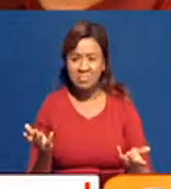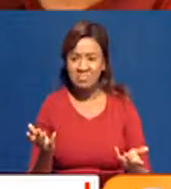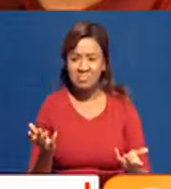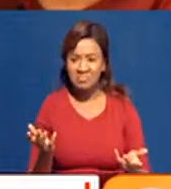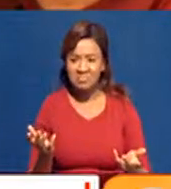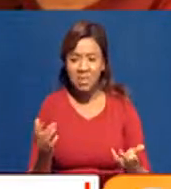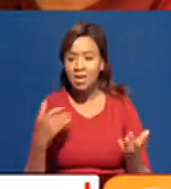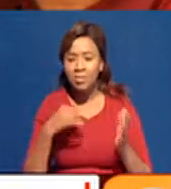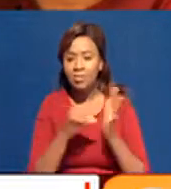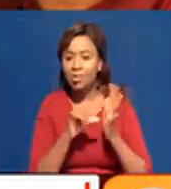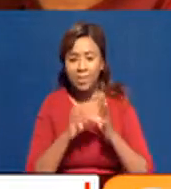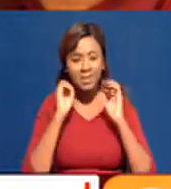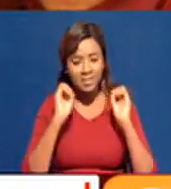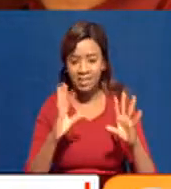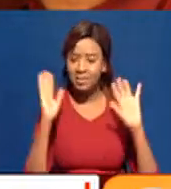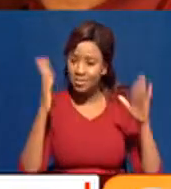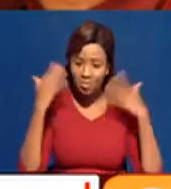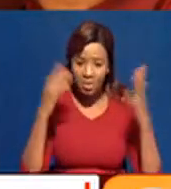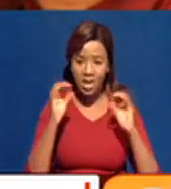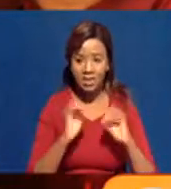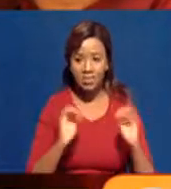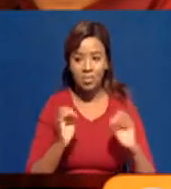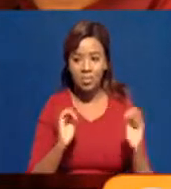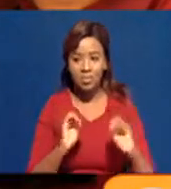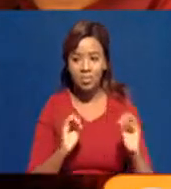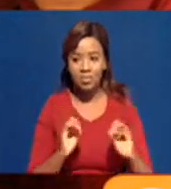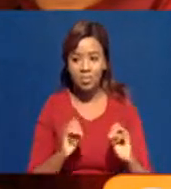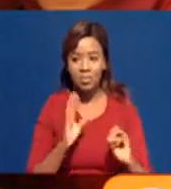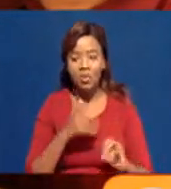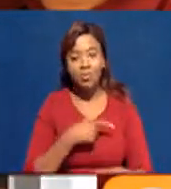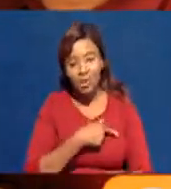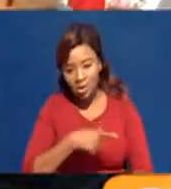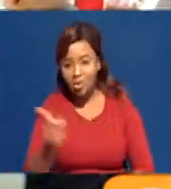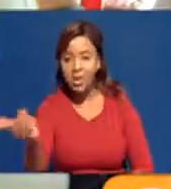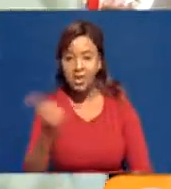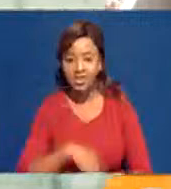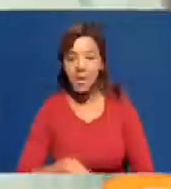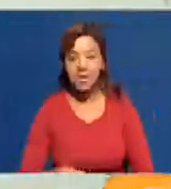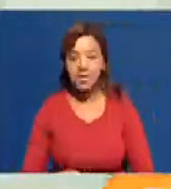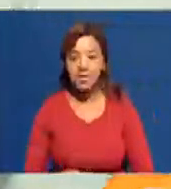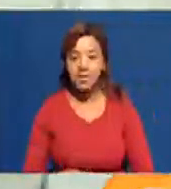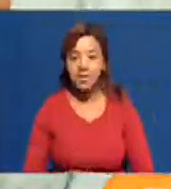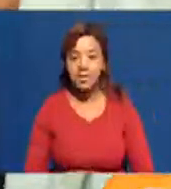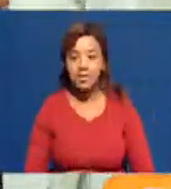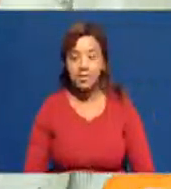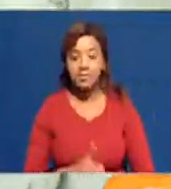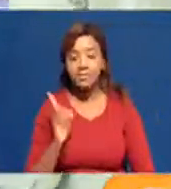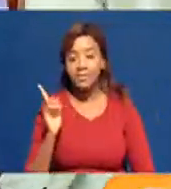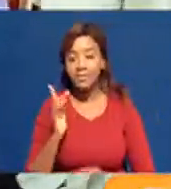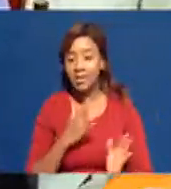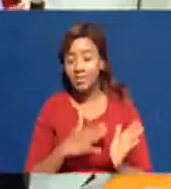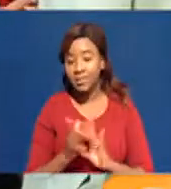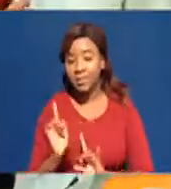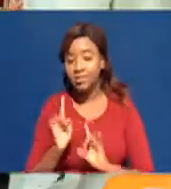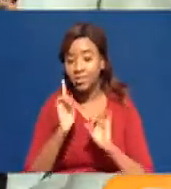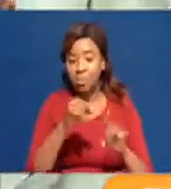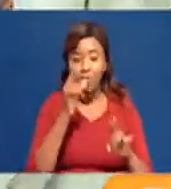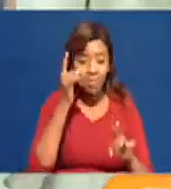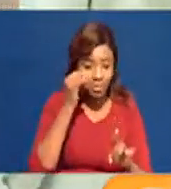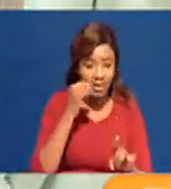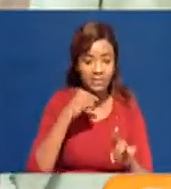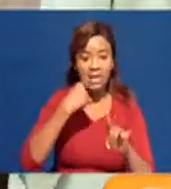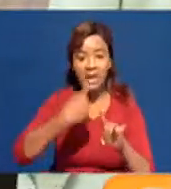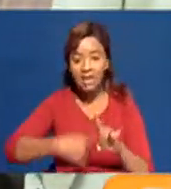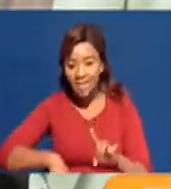won't be any problem. We'll just go and we'll just come back. Mipango ya kuzuru Mombasa, Malindi na Kishalamu